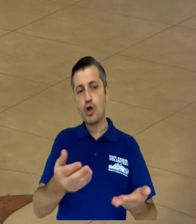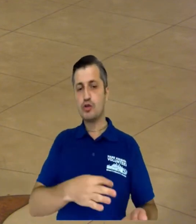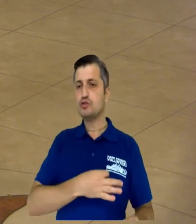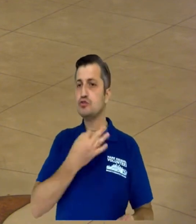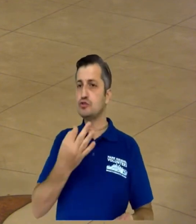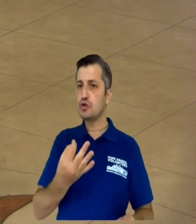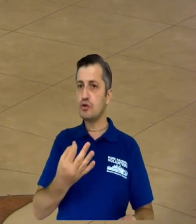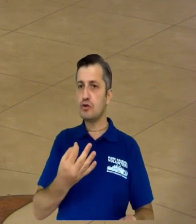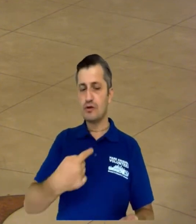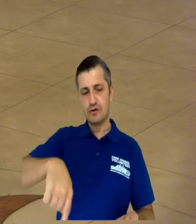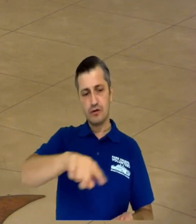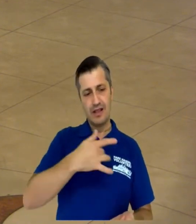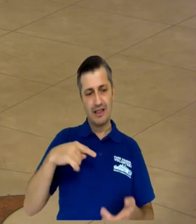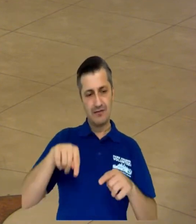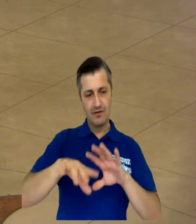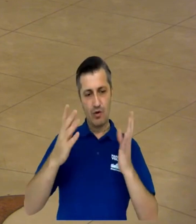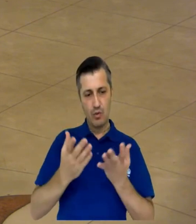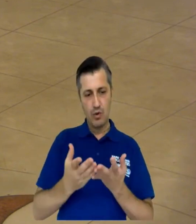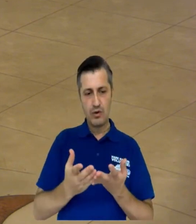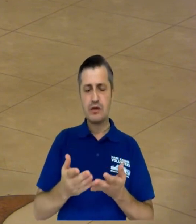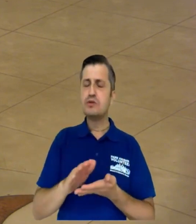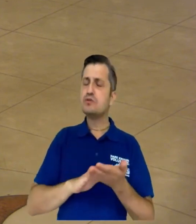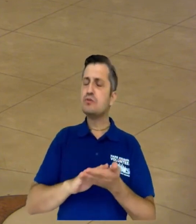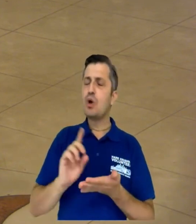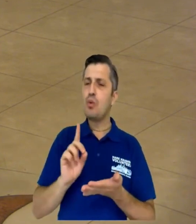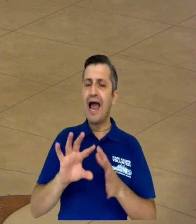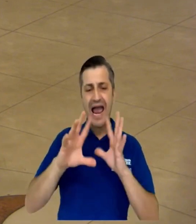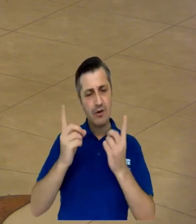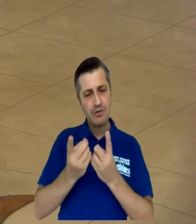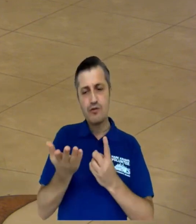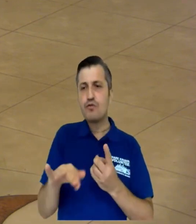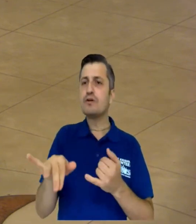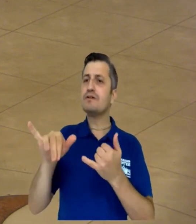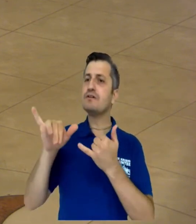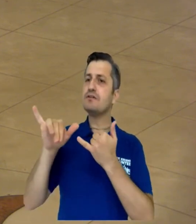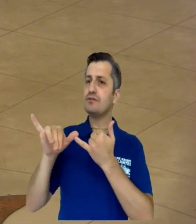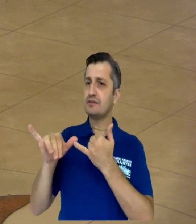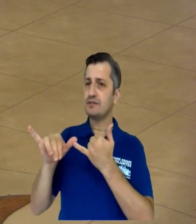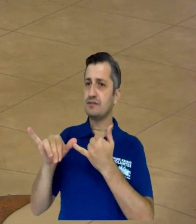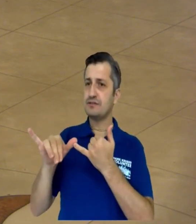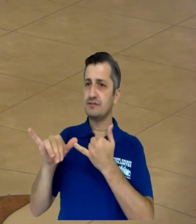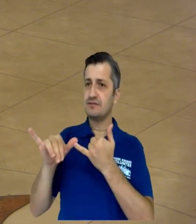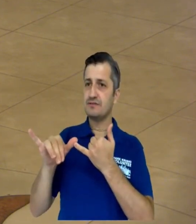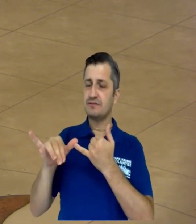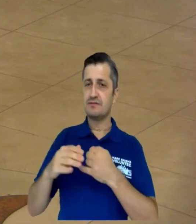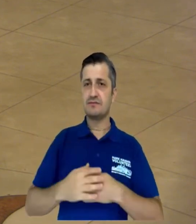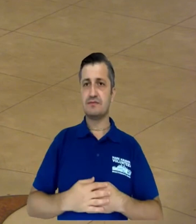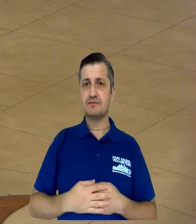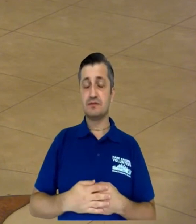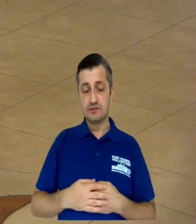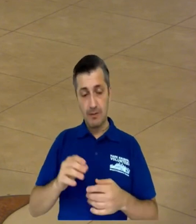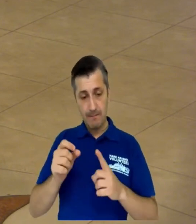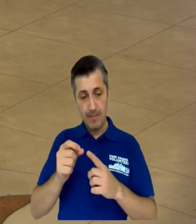here is that everything comes from Krishna. So, in this verse it refers to the moon,